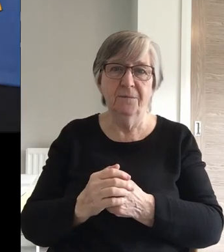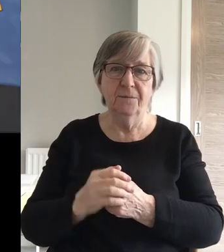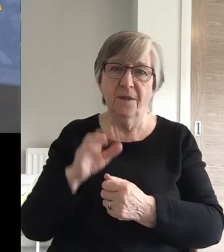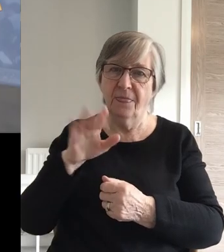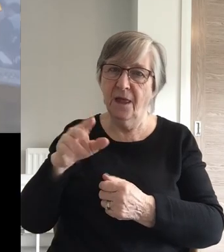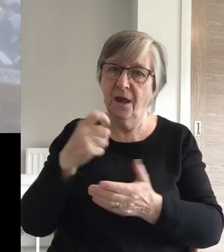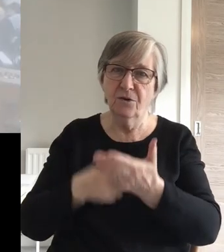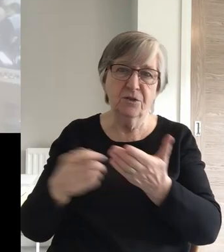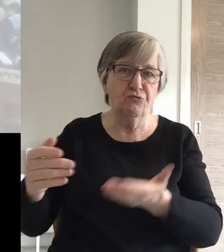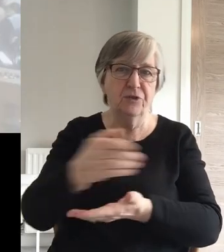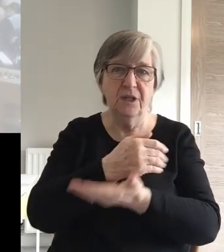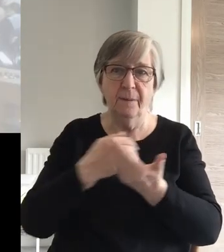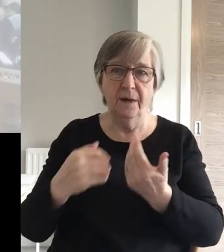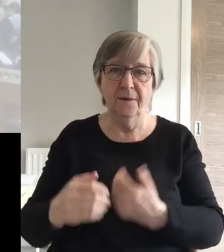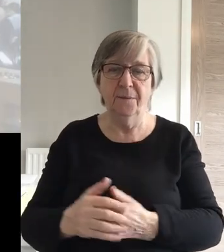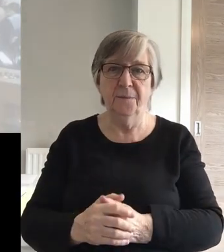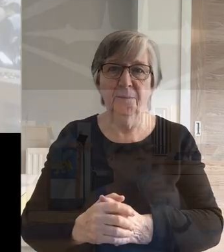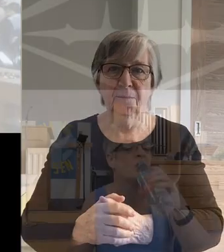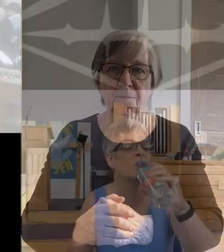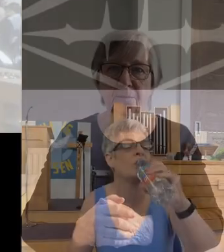There is our Redeemer.